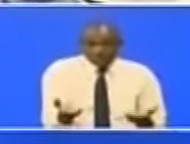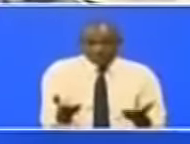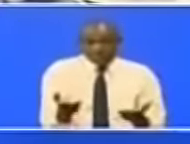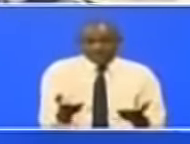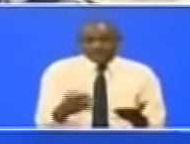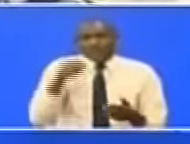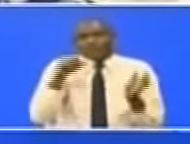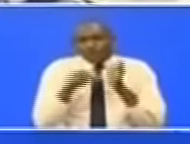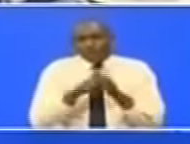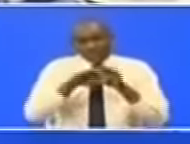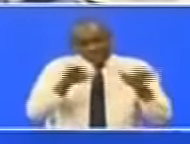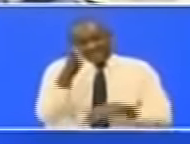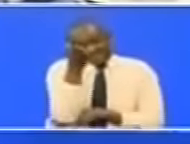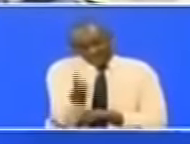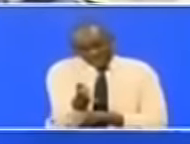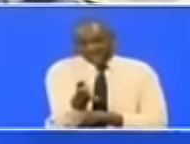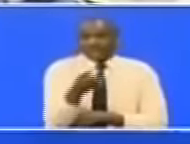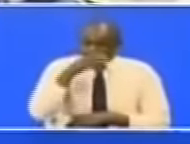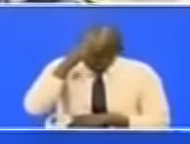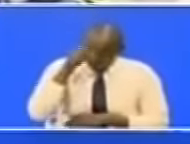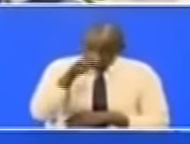na shinda ya shamba kidogo.